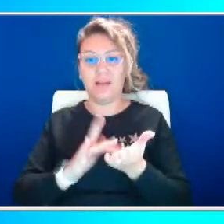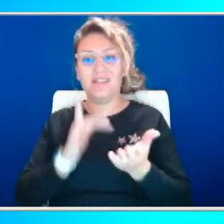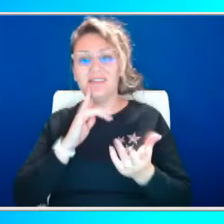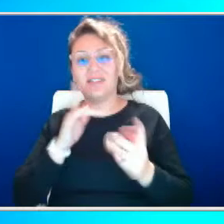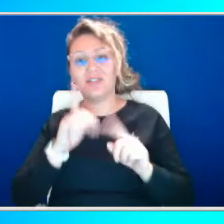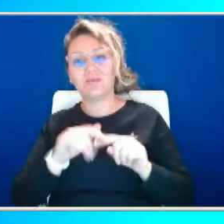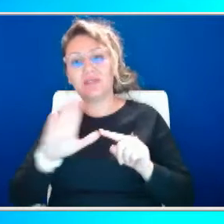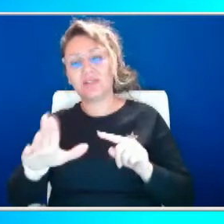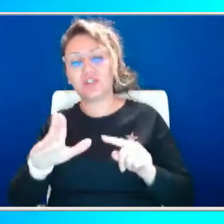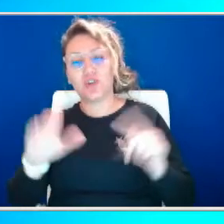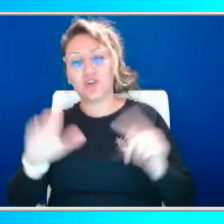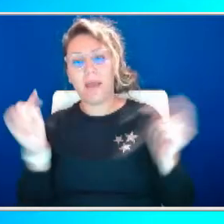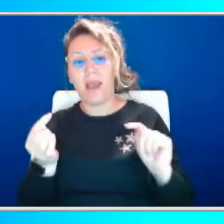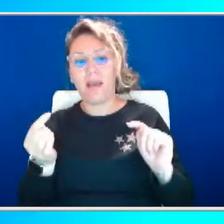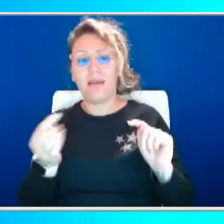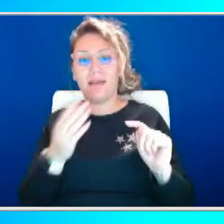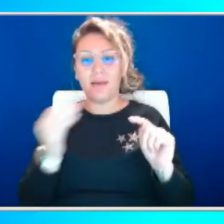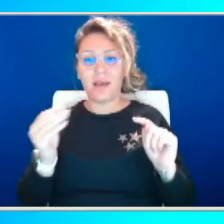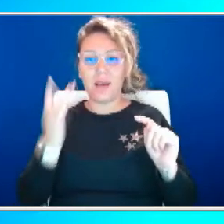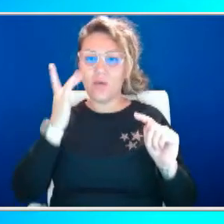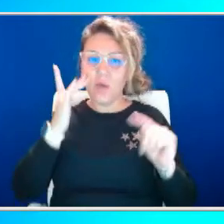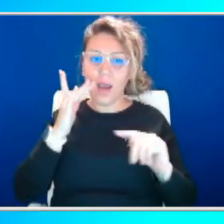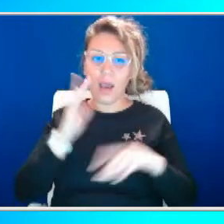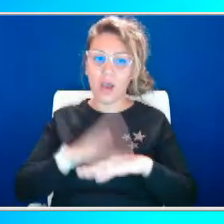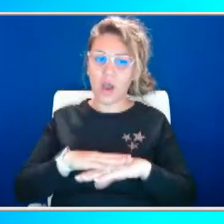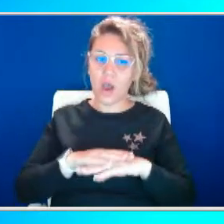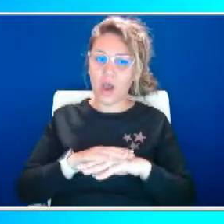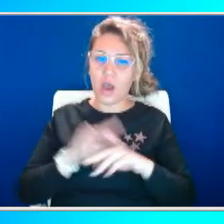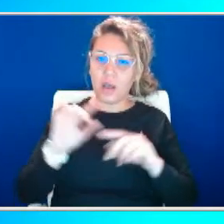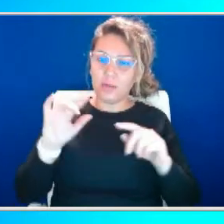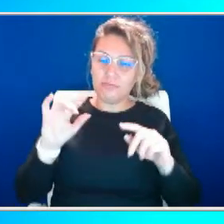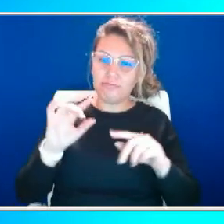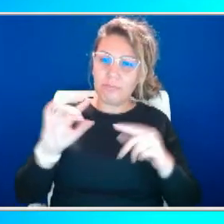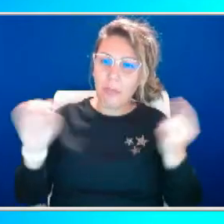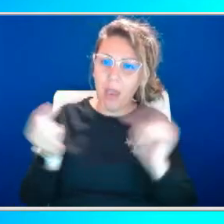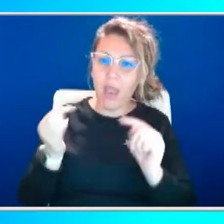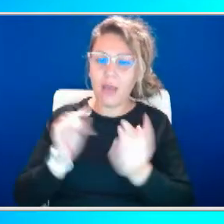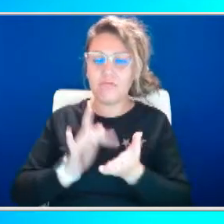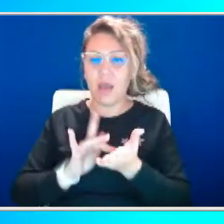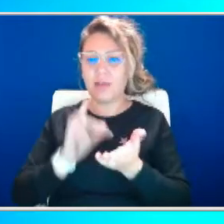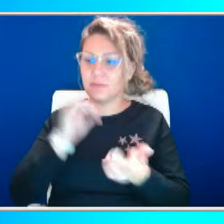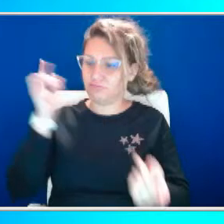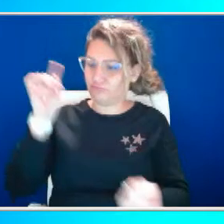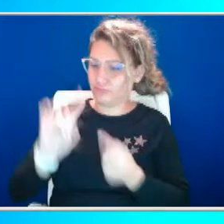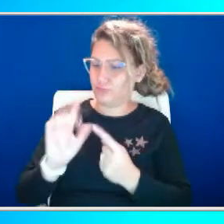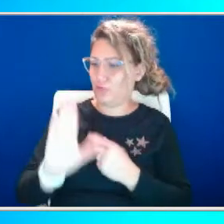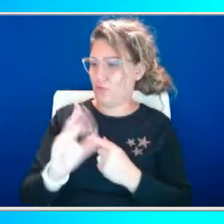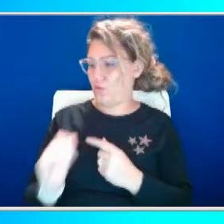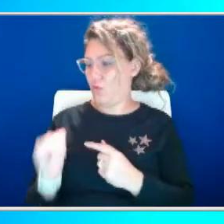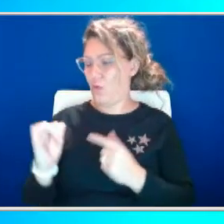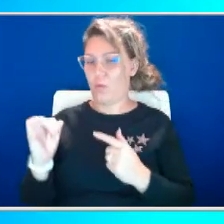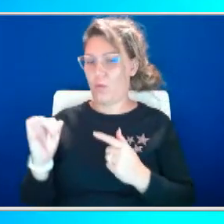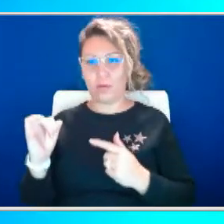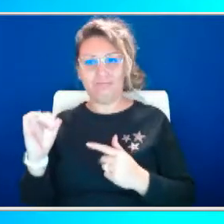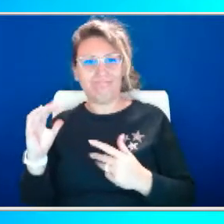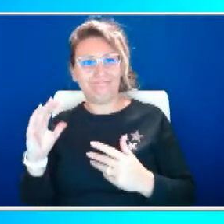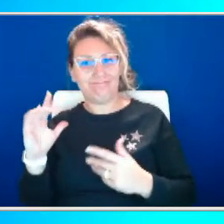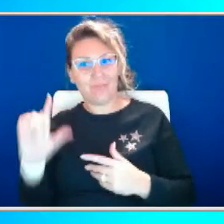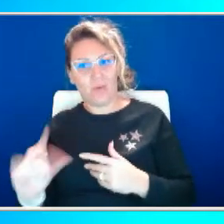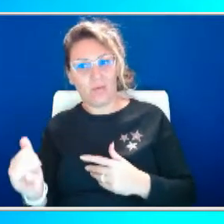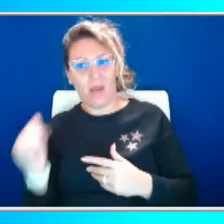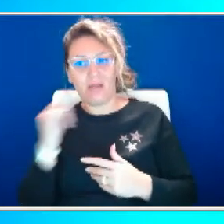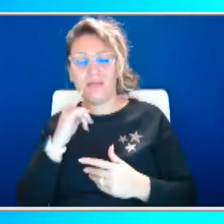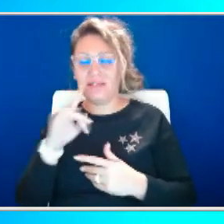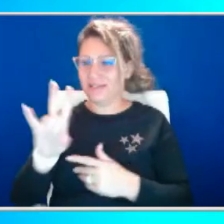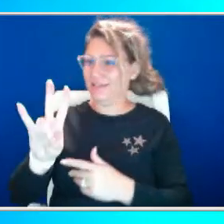If their pain and why they're on pain medication is for their lower back, when you can reduce their pain in their lower back by 70 to 80 to 90%,